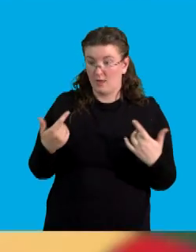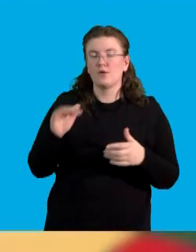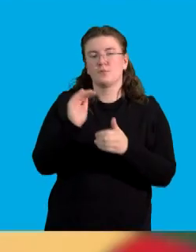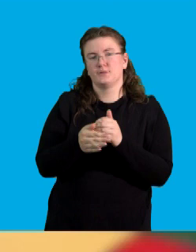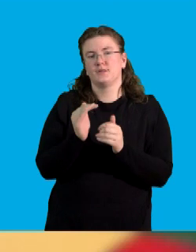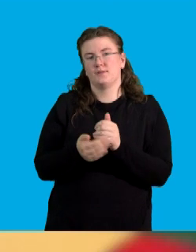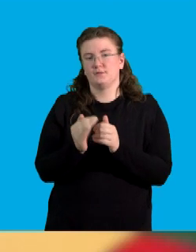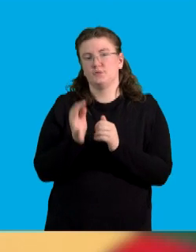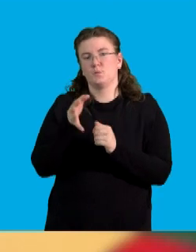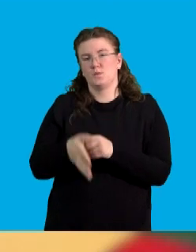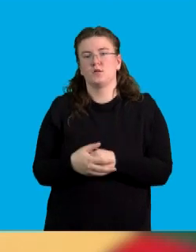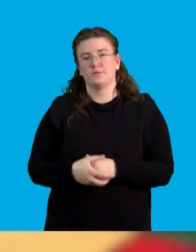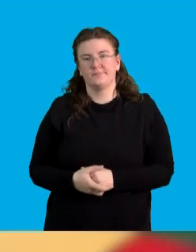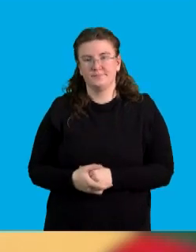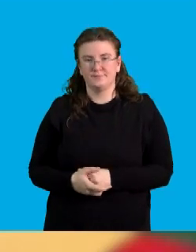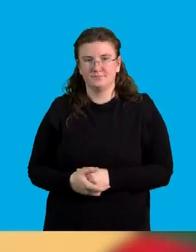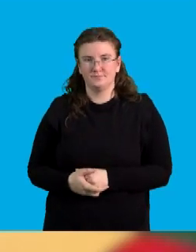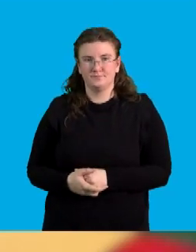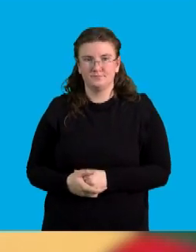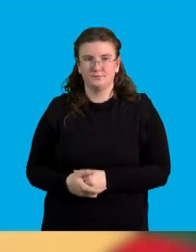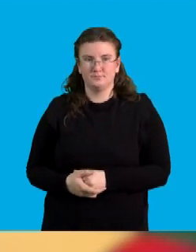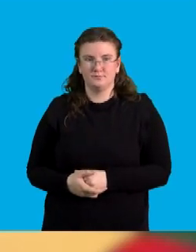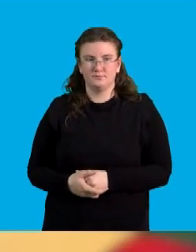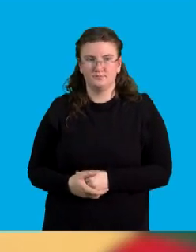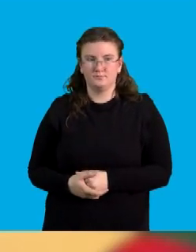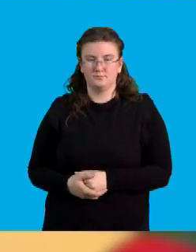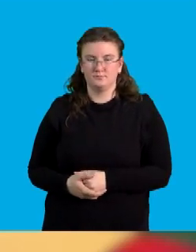that are living around that particular electricity.